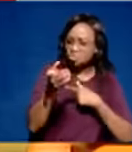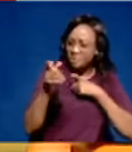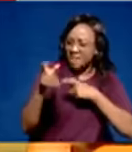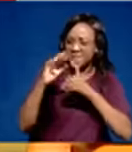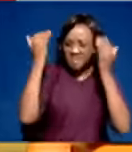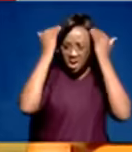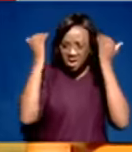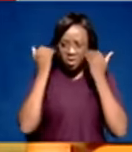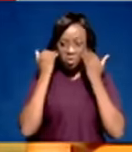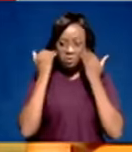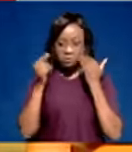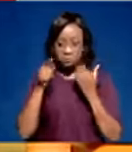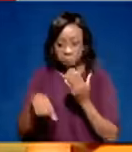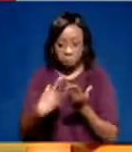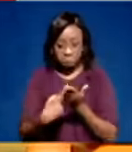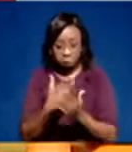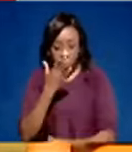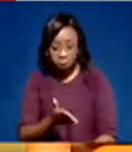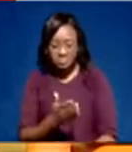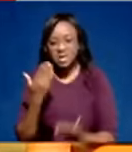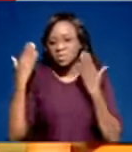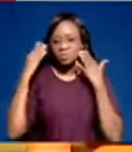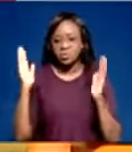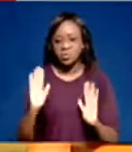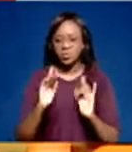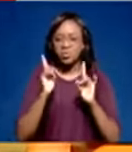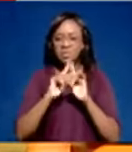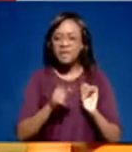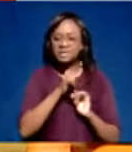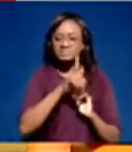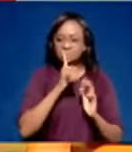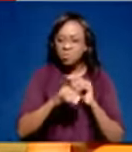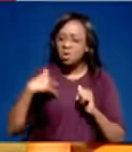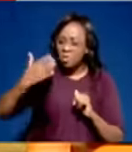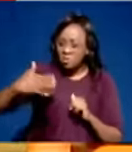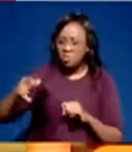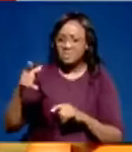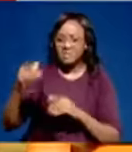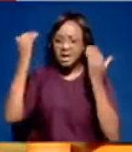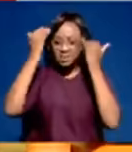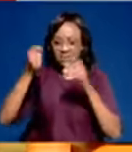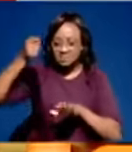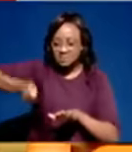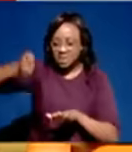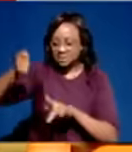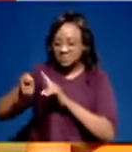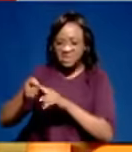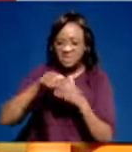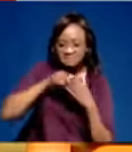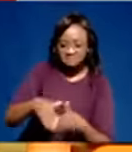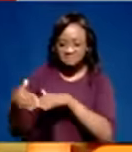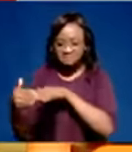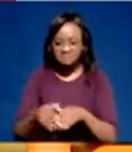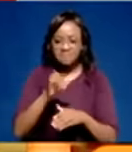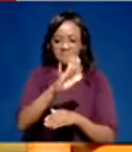Ruto were discussed, particularly his repeated allegations that judges were sabotaging projects of his government. Chemutai